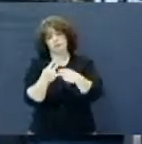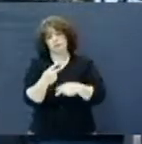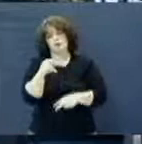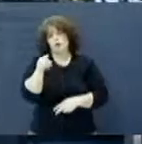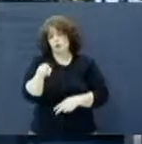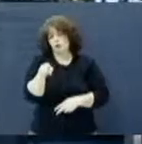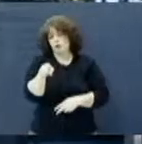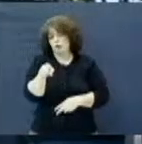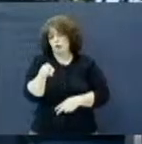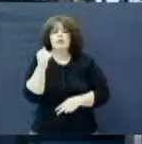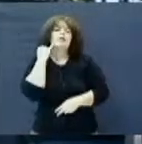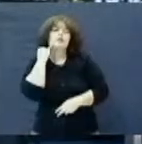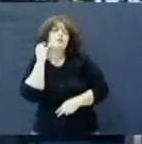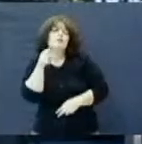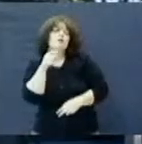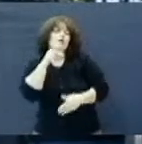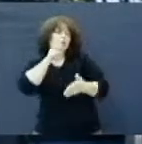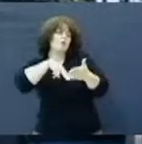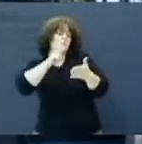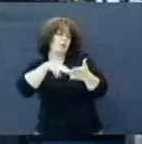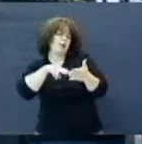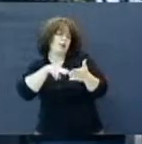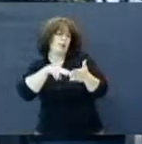you supposed to read last week.